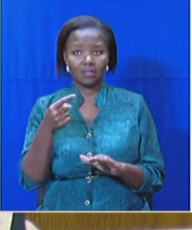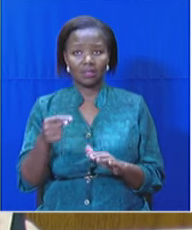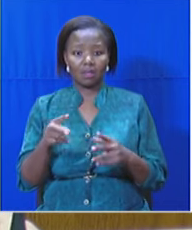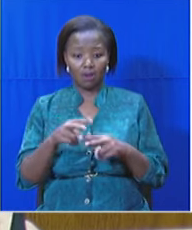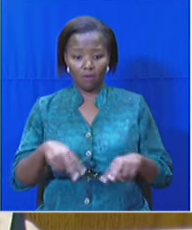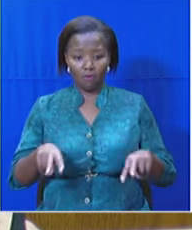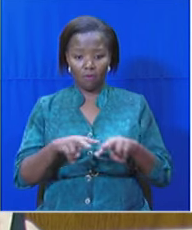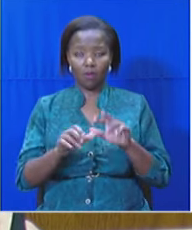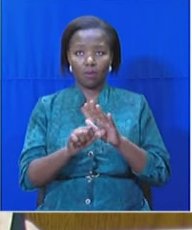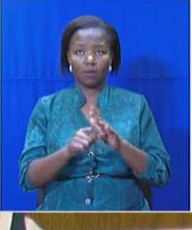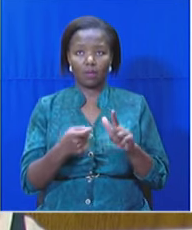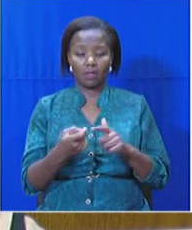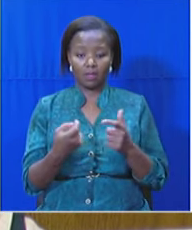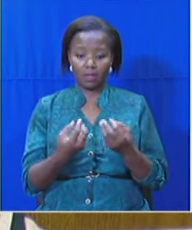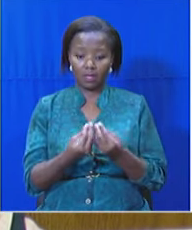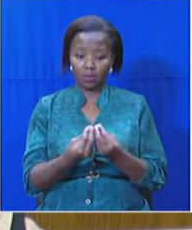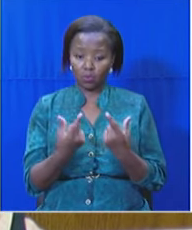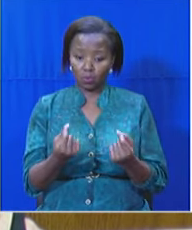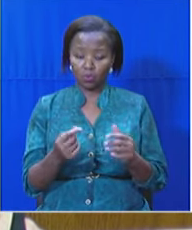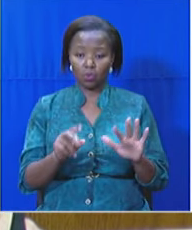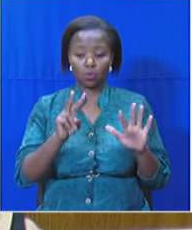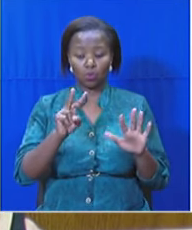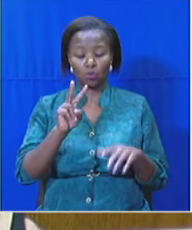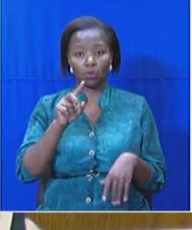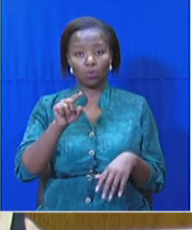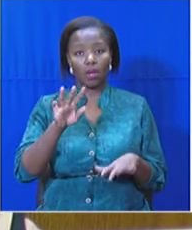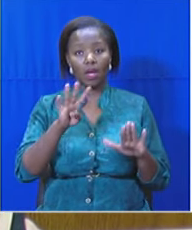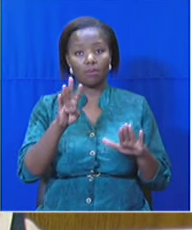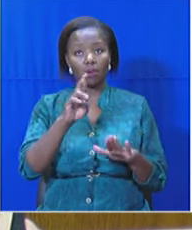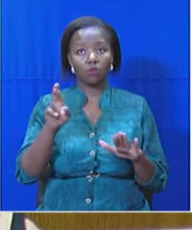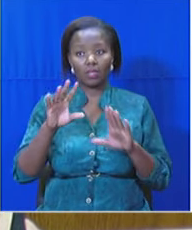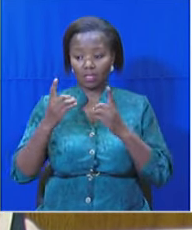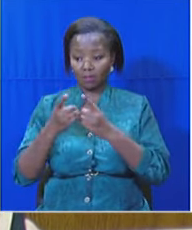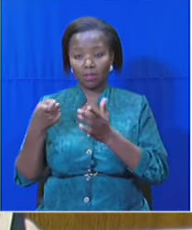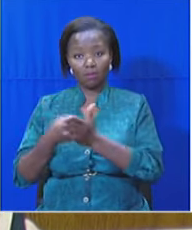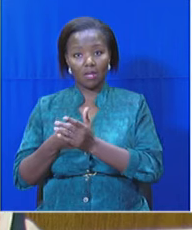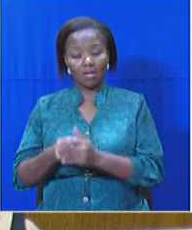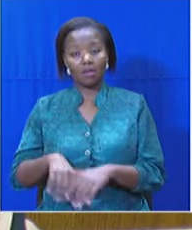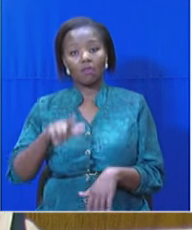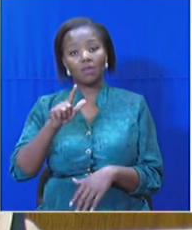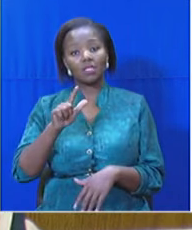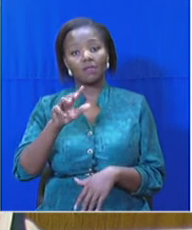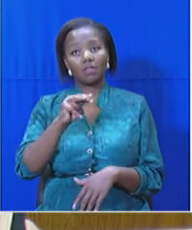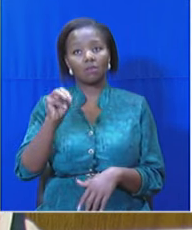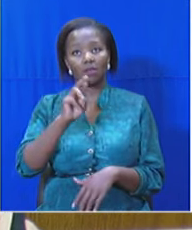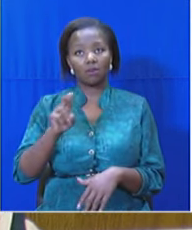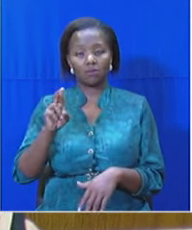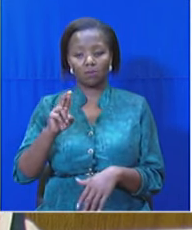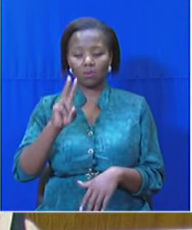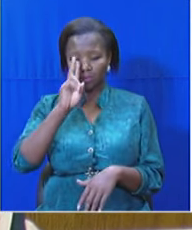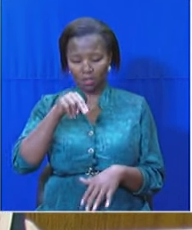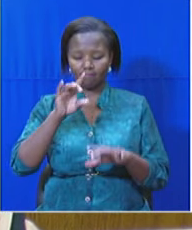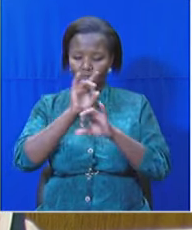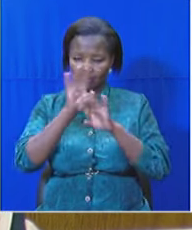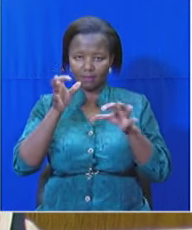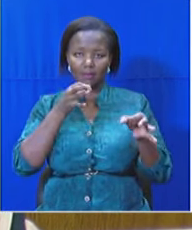was about 2.9 million rand, although the department bought it for 7 million rand. We need to get clarity on things